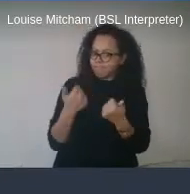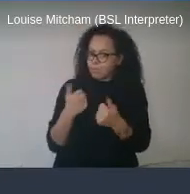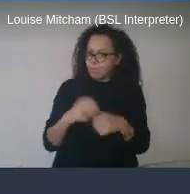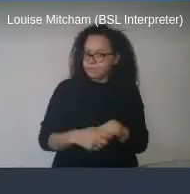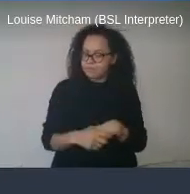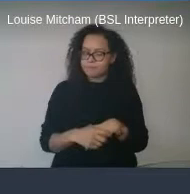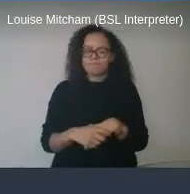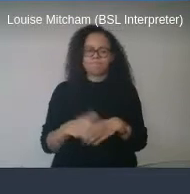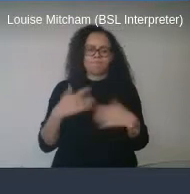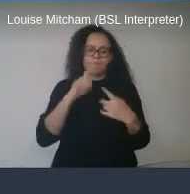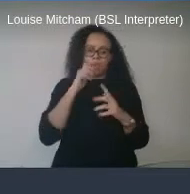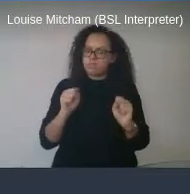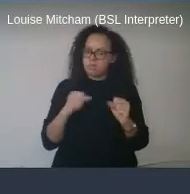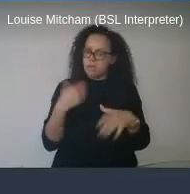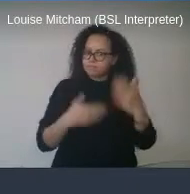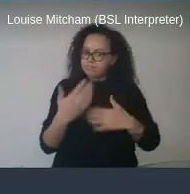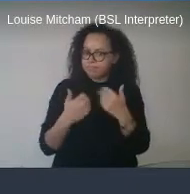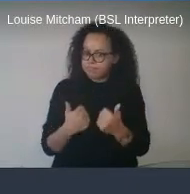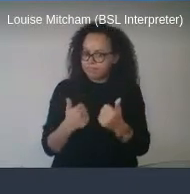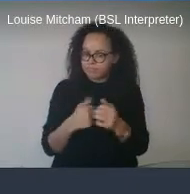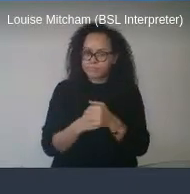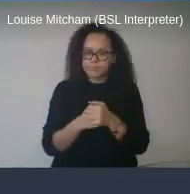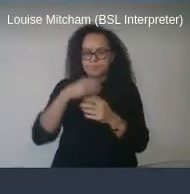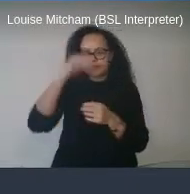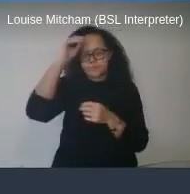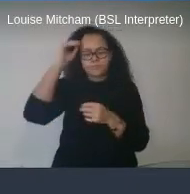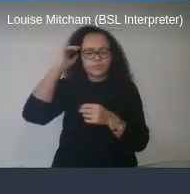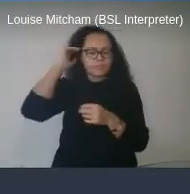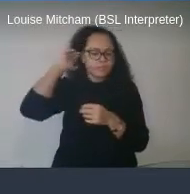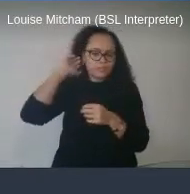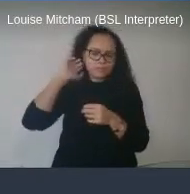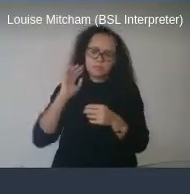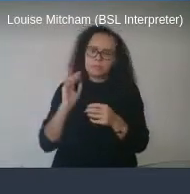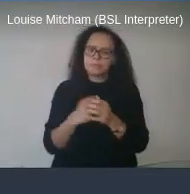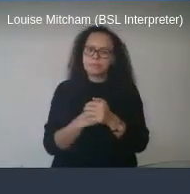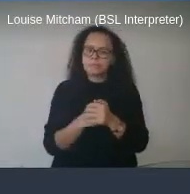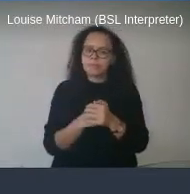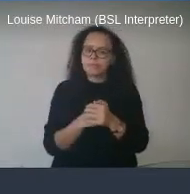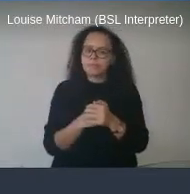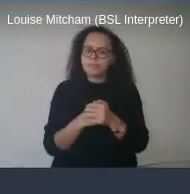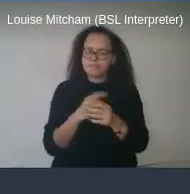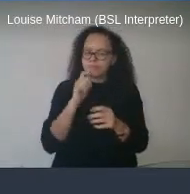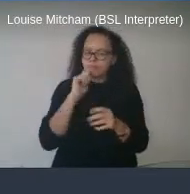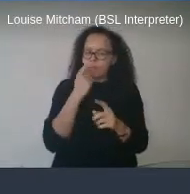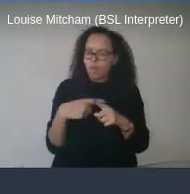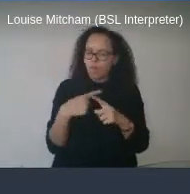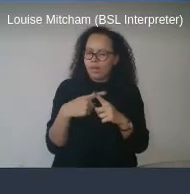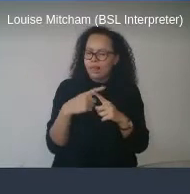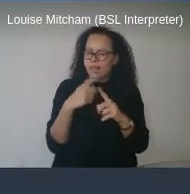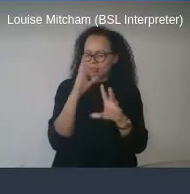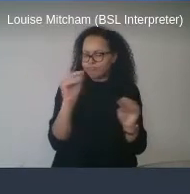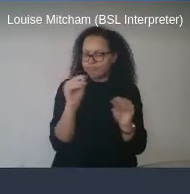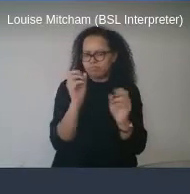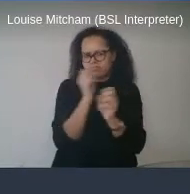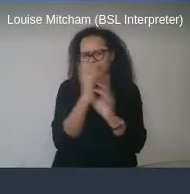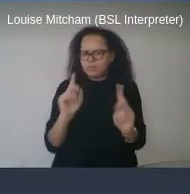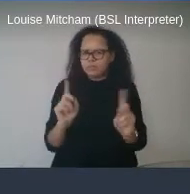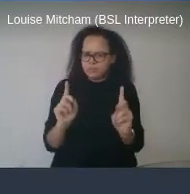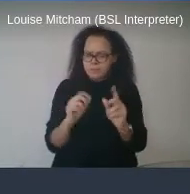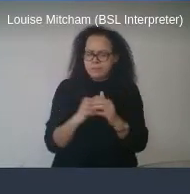going. So I'll quickly do a little bit of a context setting on the session. So just a reminder, this session is all